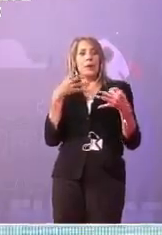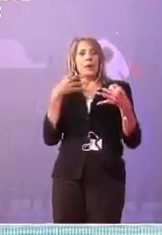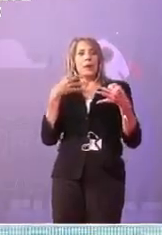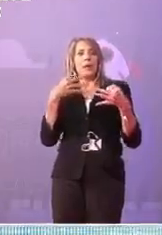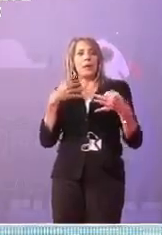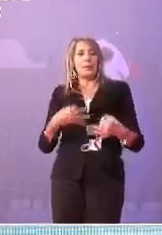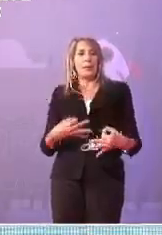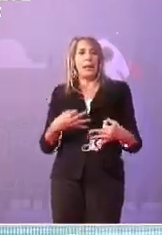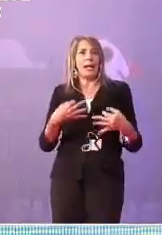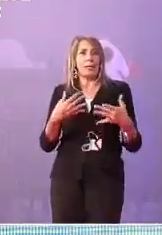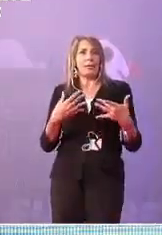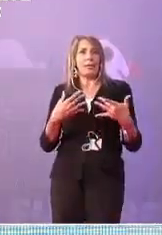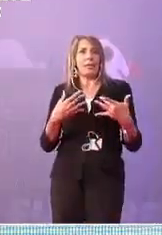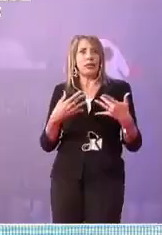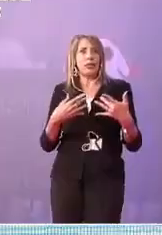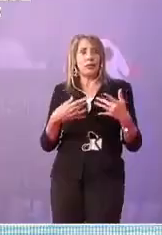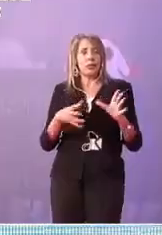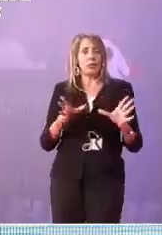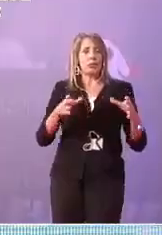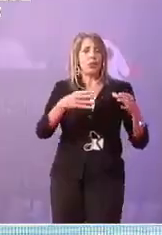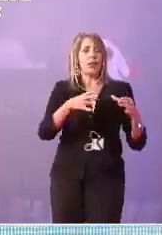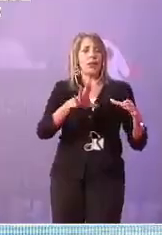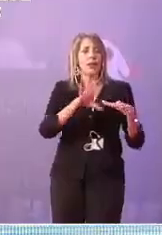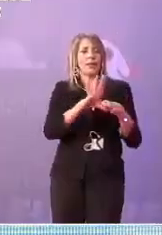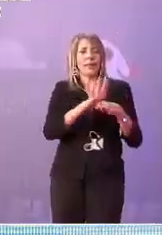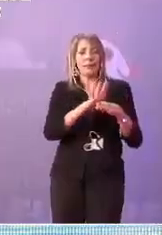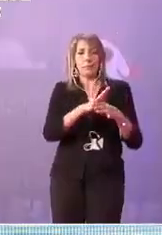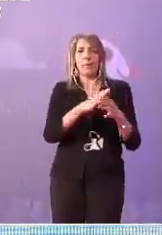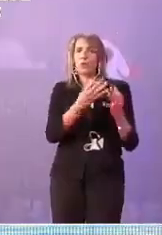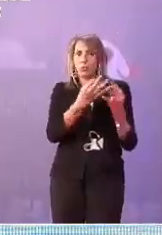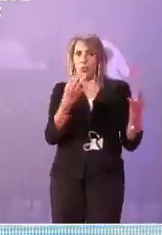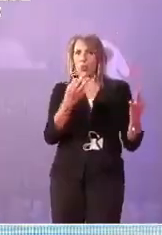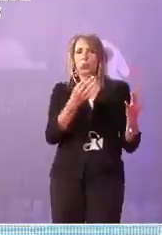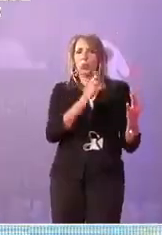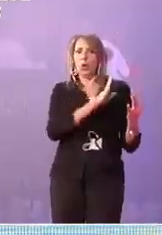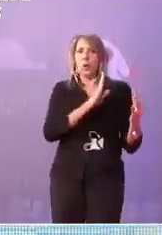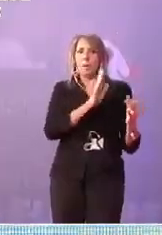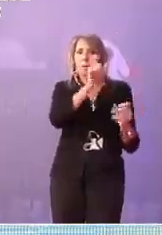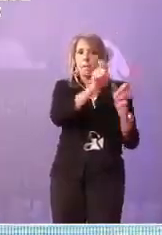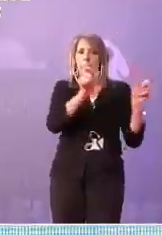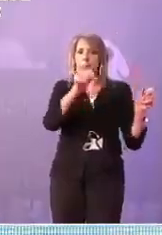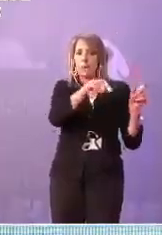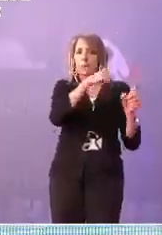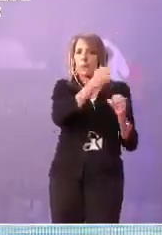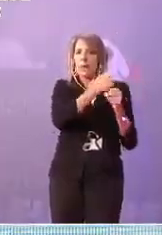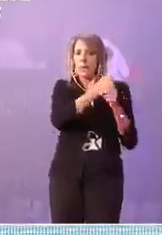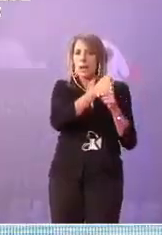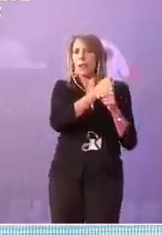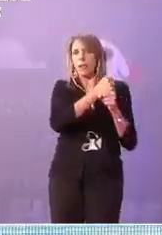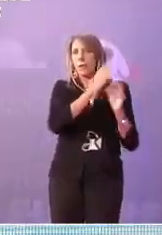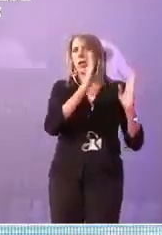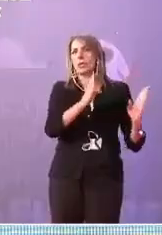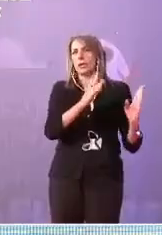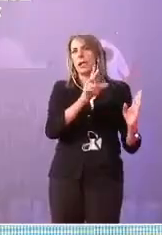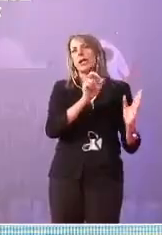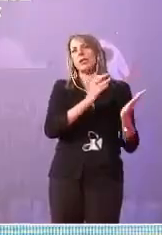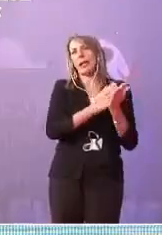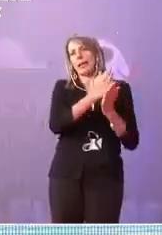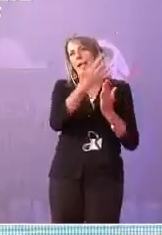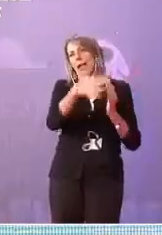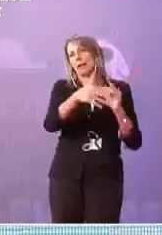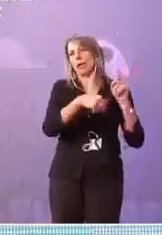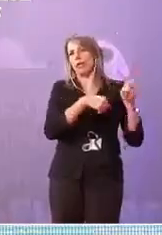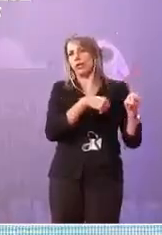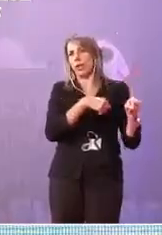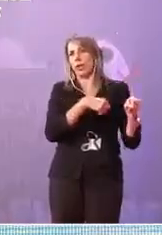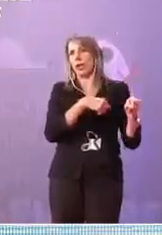combined experience, and in the last 2 years, we have built a young and talented group with engineering, electronic, and